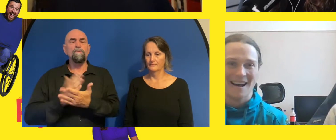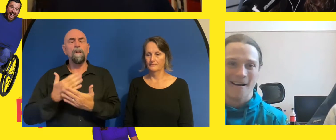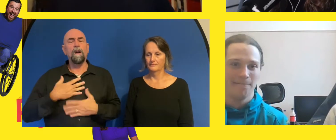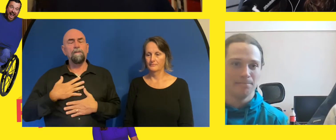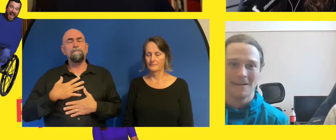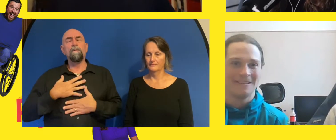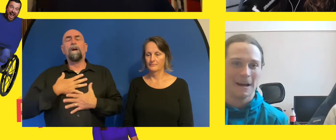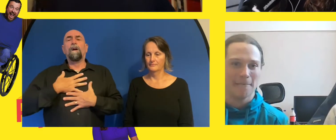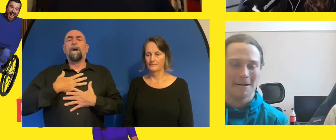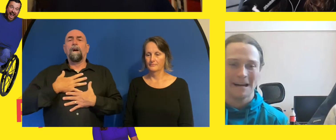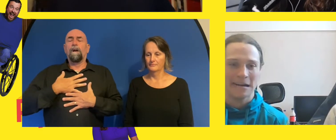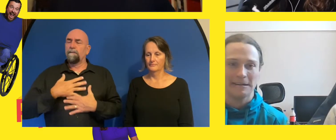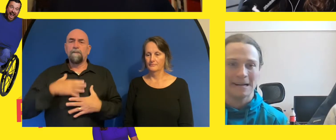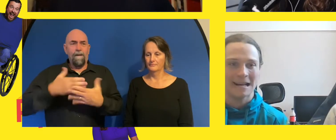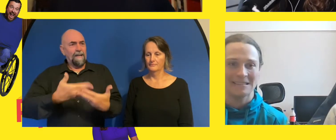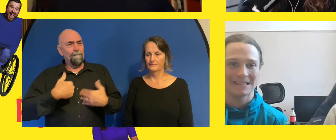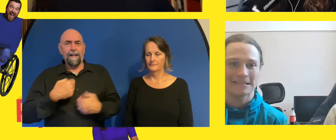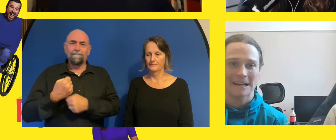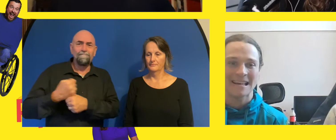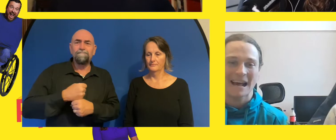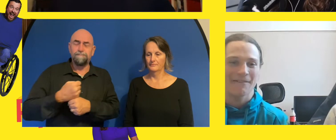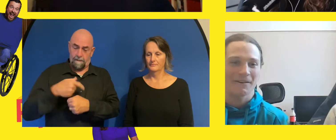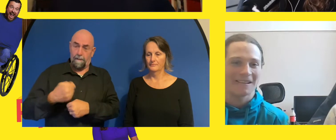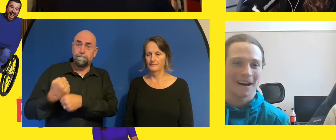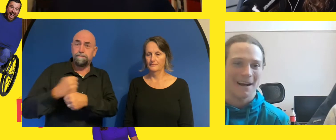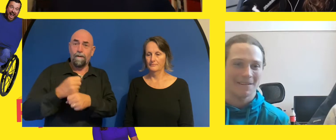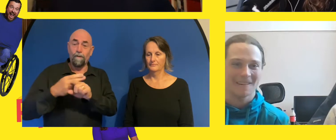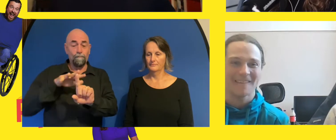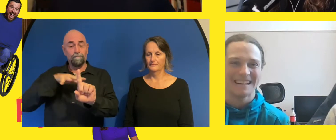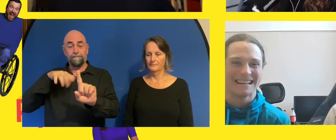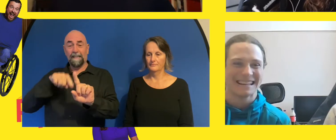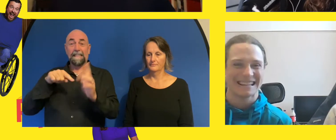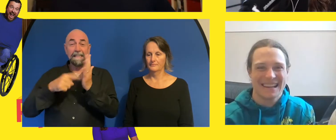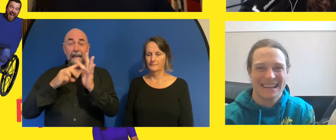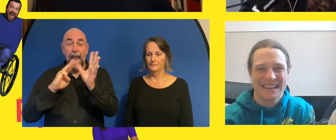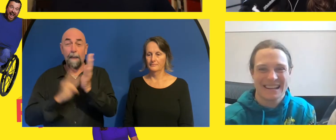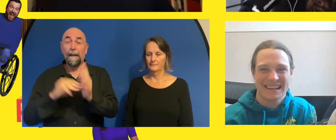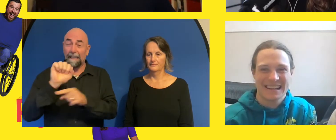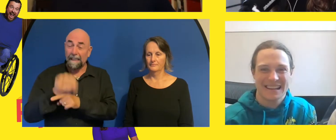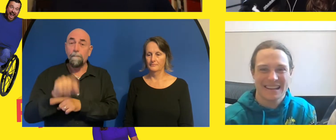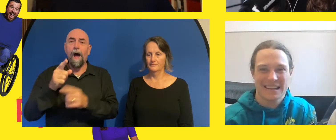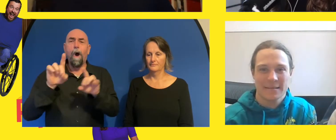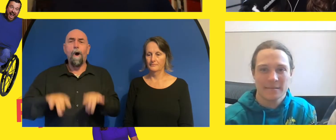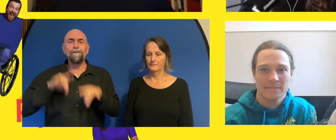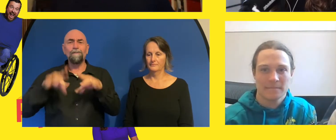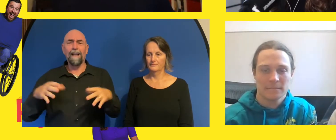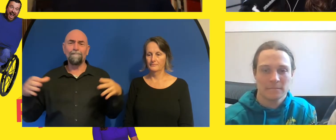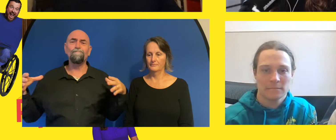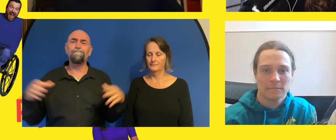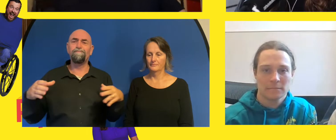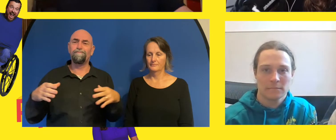that ceremony, and just have a great time as well. Well, we can't wait to see it, Ben. We're